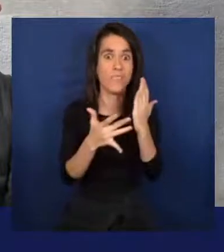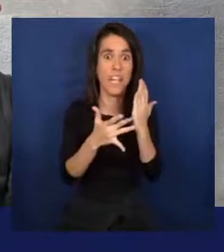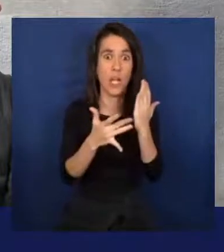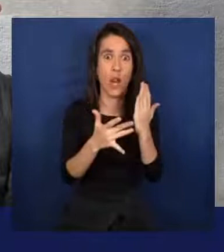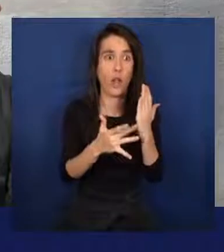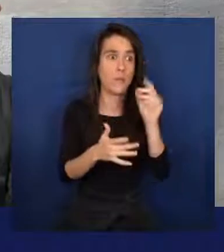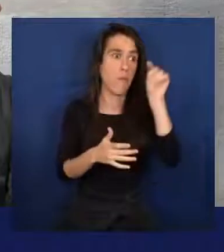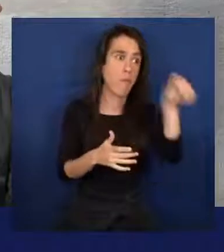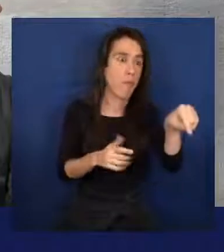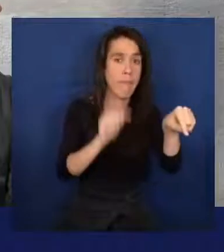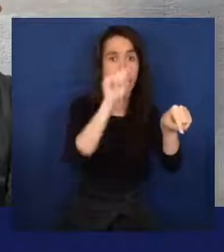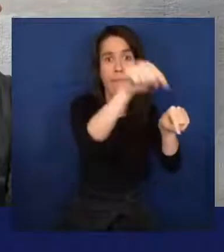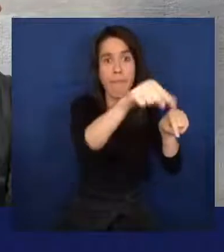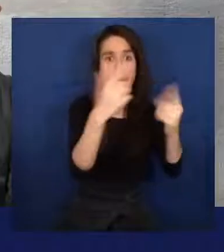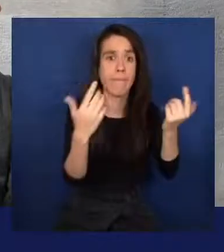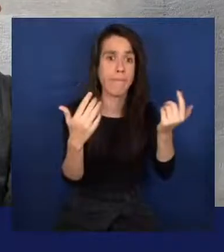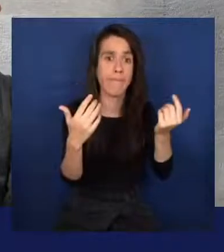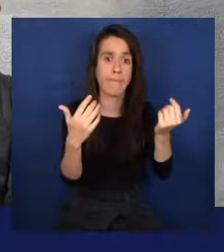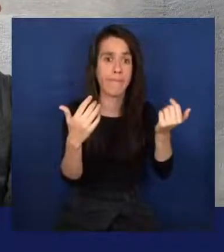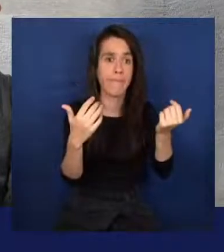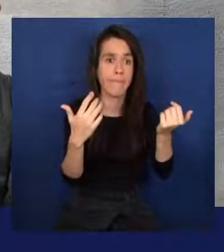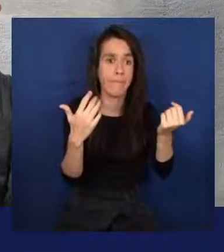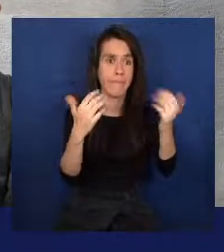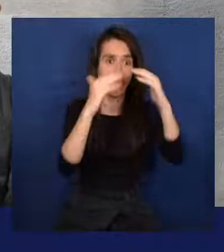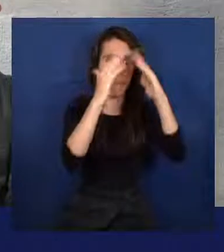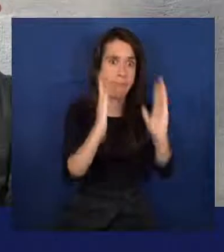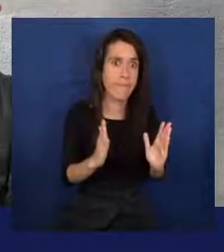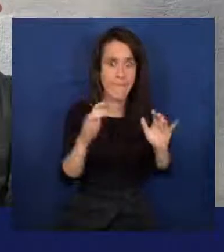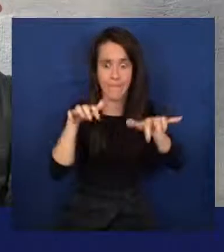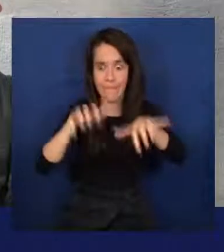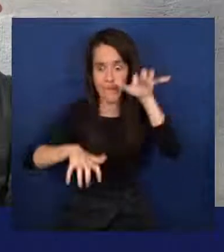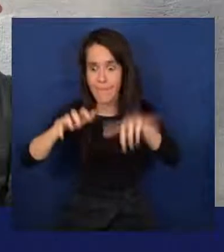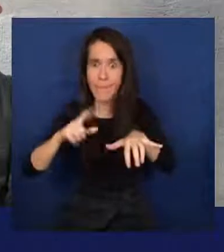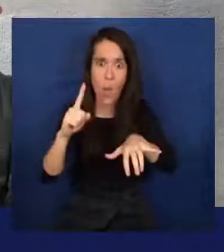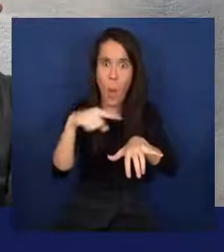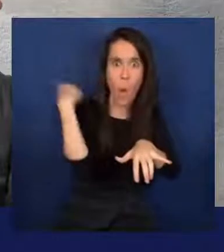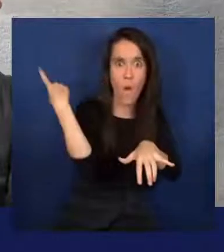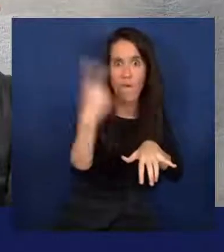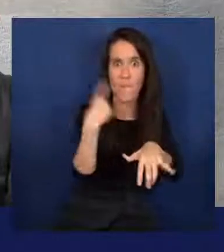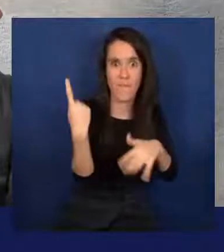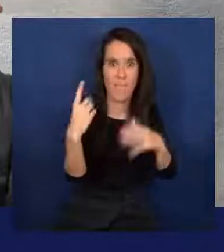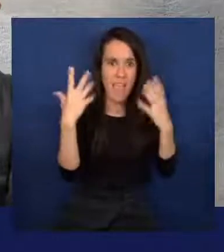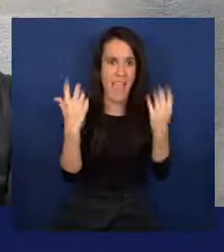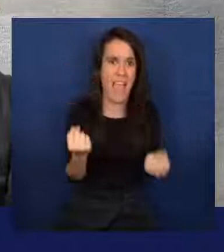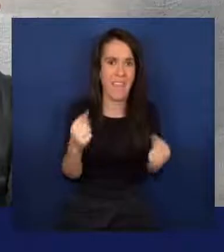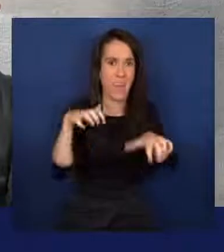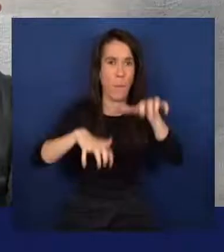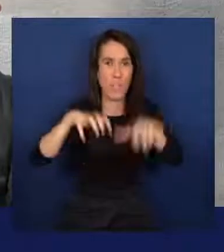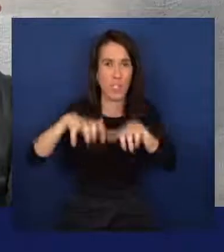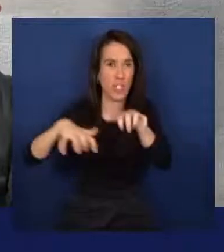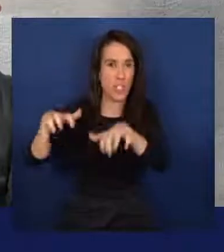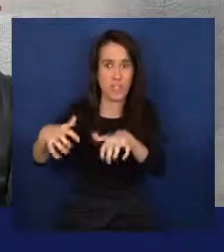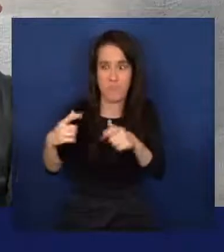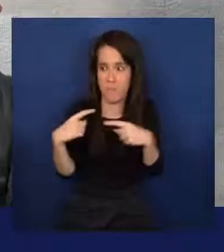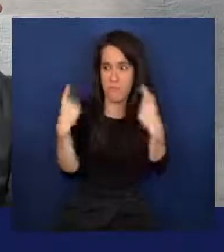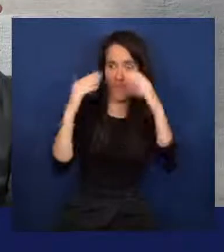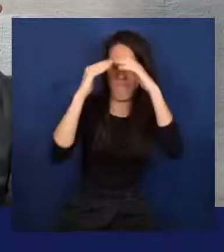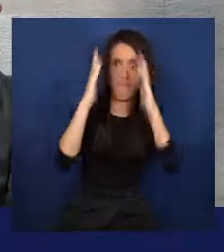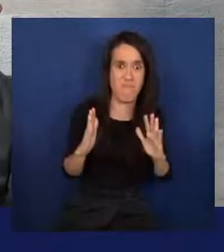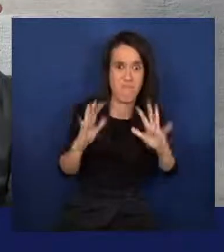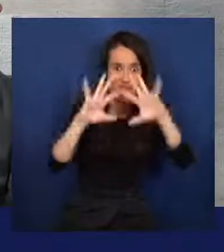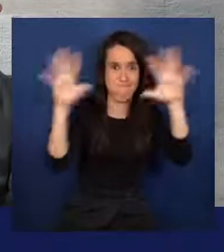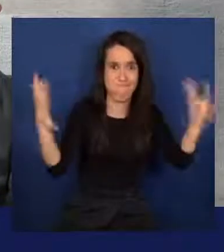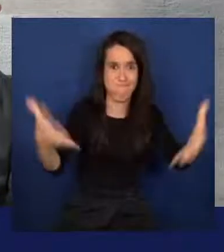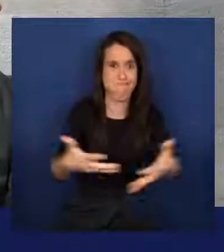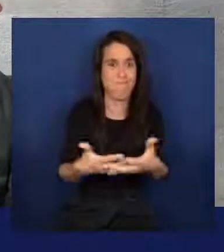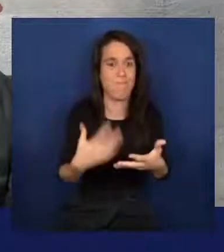and valves, they're computers there. There are computers on every one of our power plants. You know, I'm doing these shows over in Runaz land and .NET Rocks